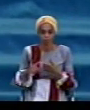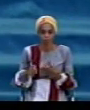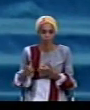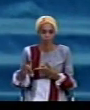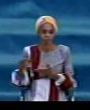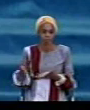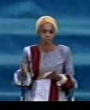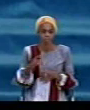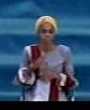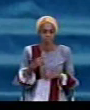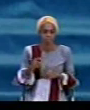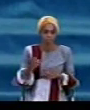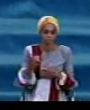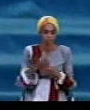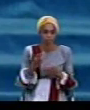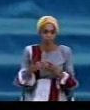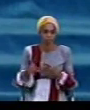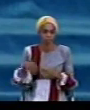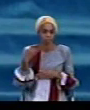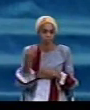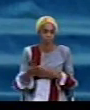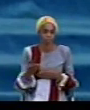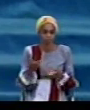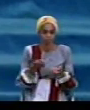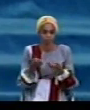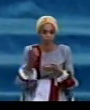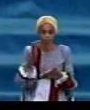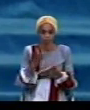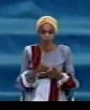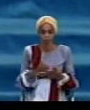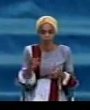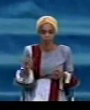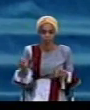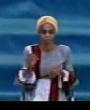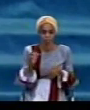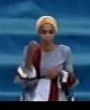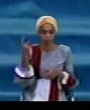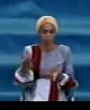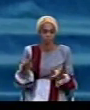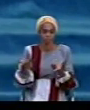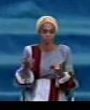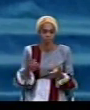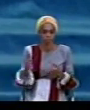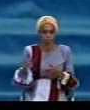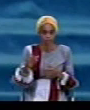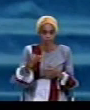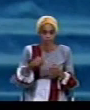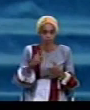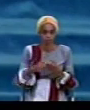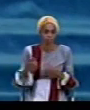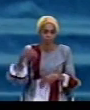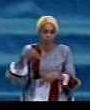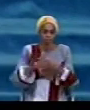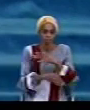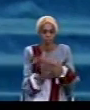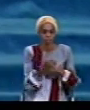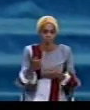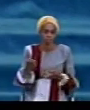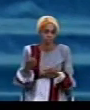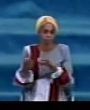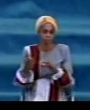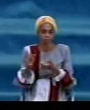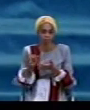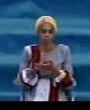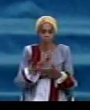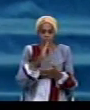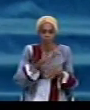getting to Mokola bus stop, I was about to take another bike. So that was how a guy